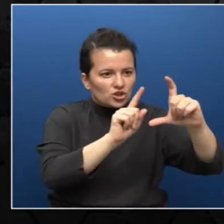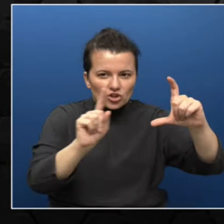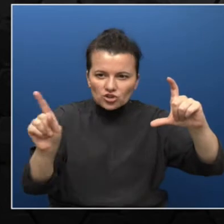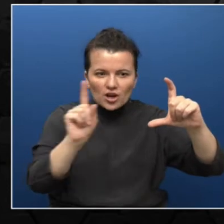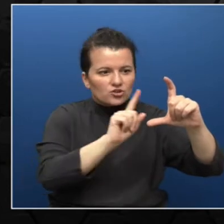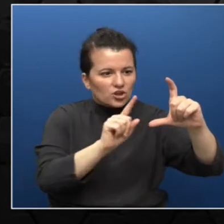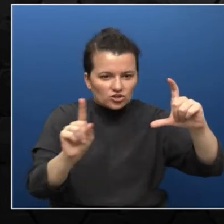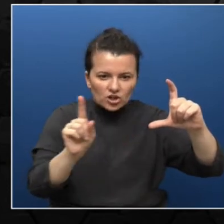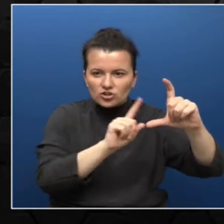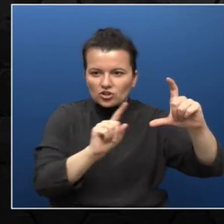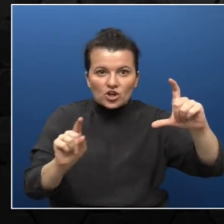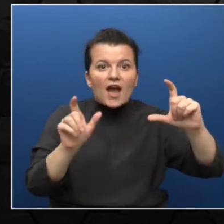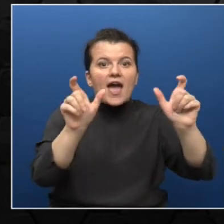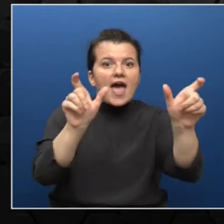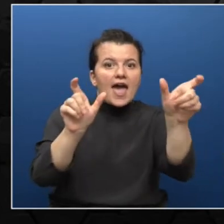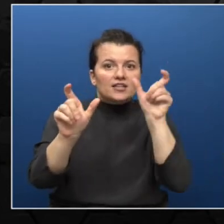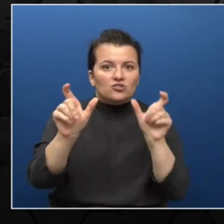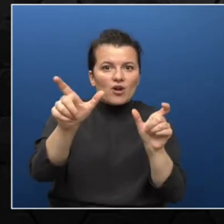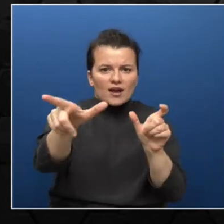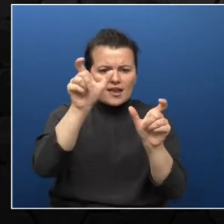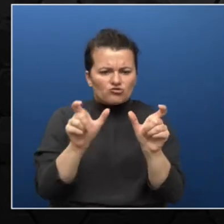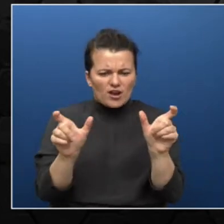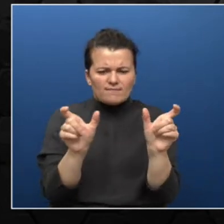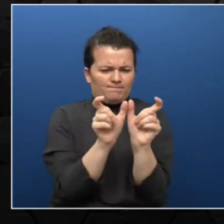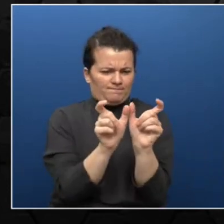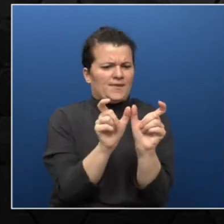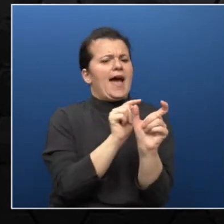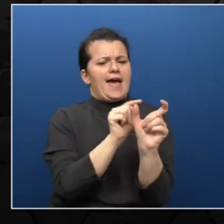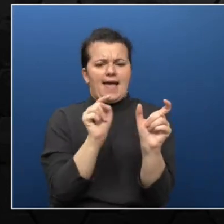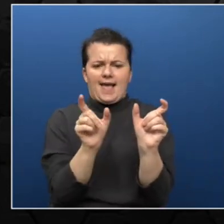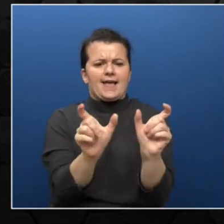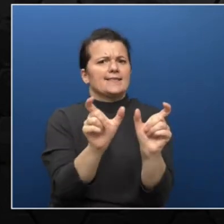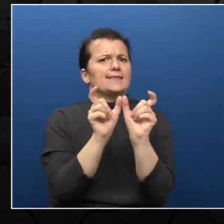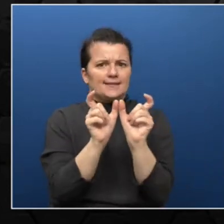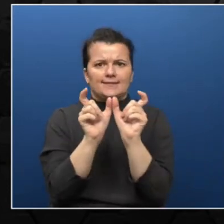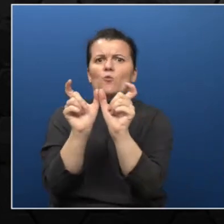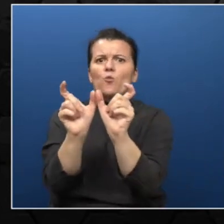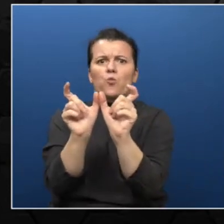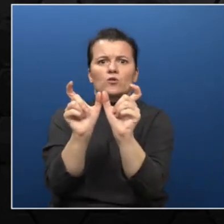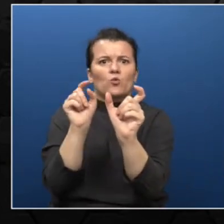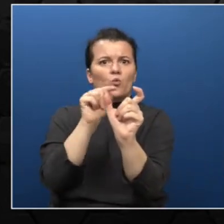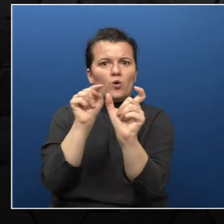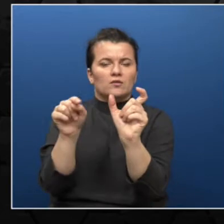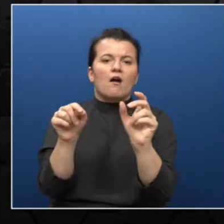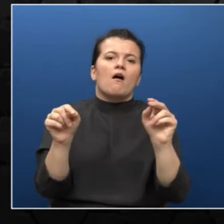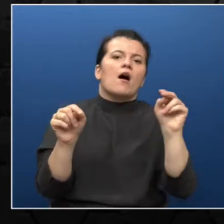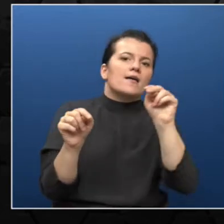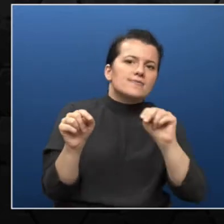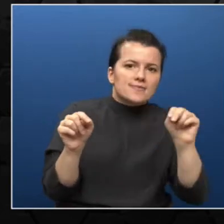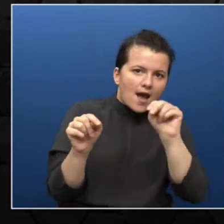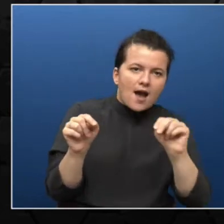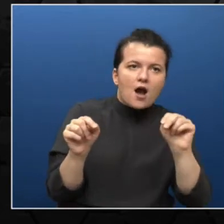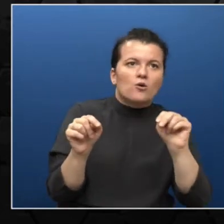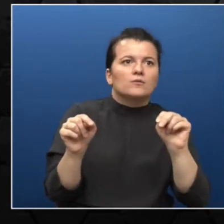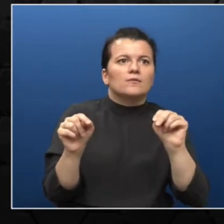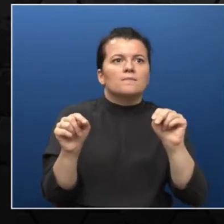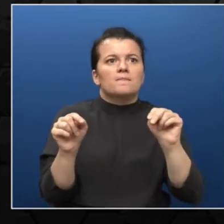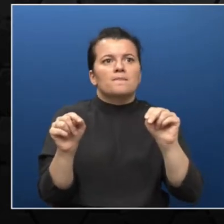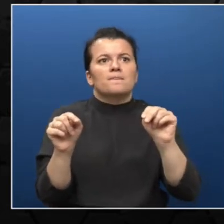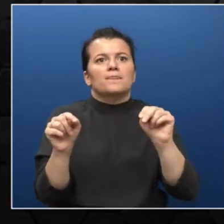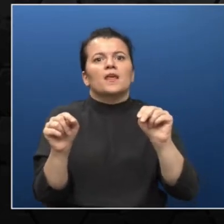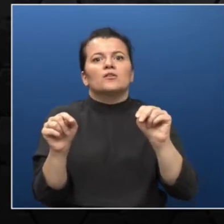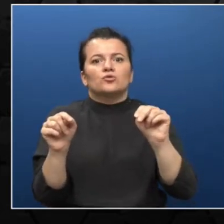features? Again, the features of a sentence would be the main noun, verb, and adjective, removing the prepositions